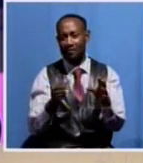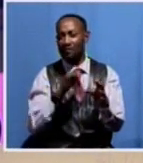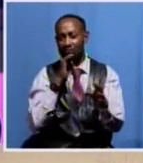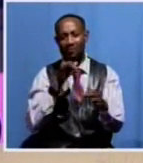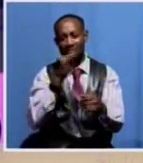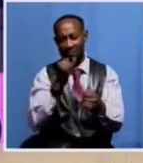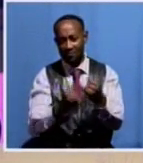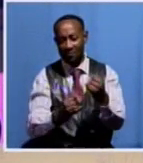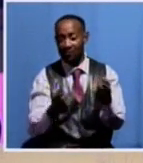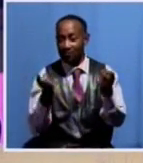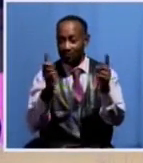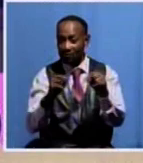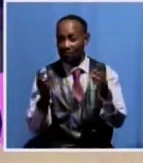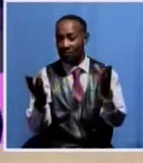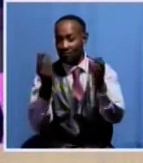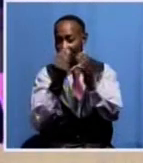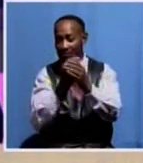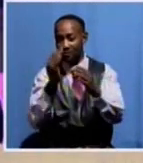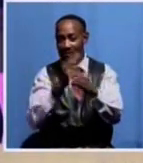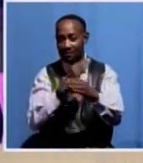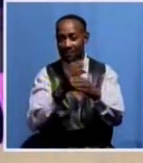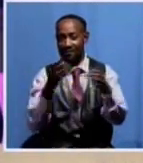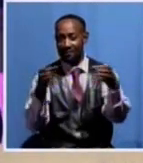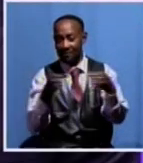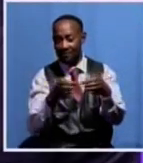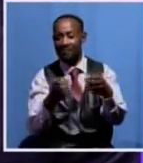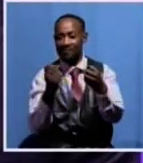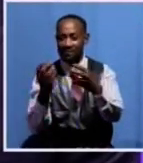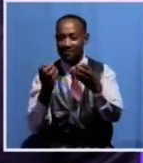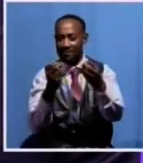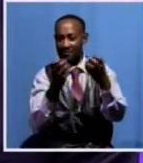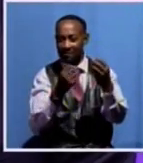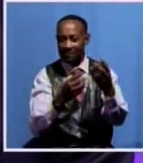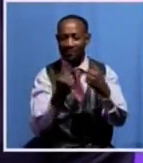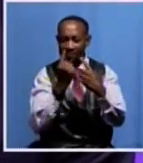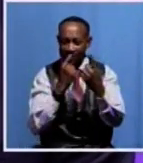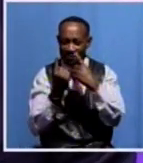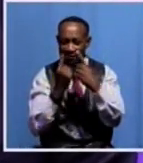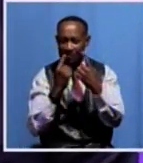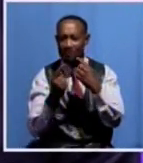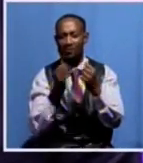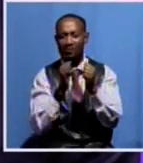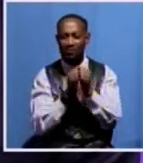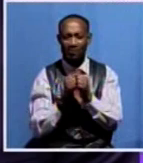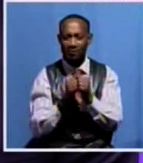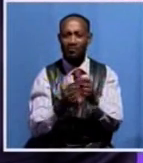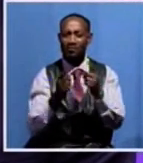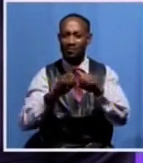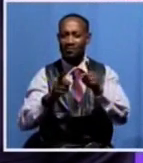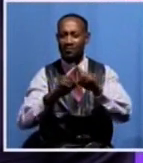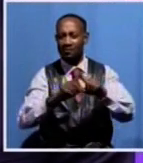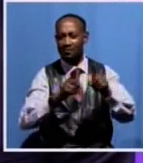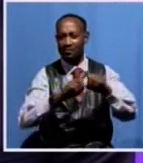when we engaged the business community and went through the numbers and the permutations and spoke to the various